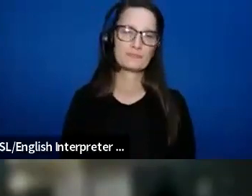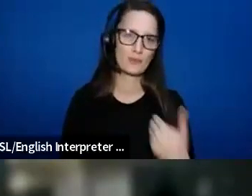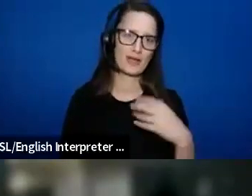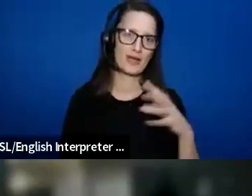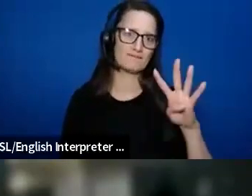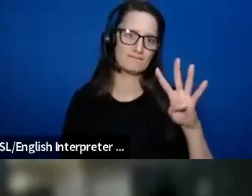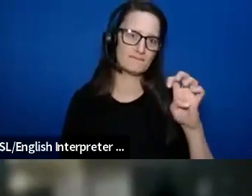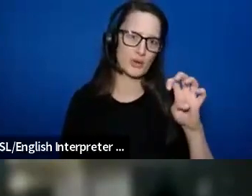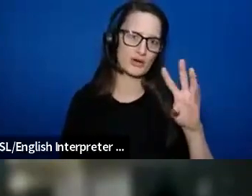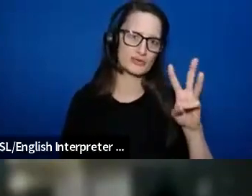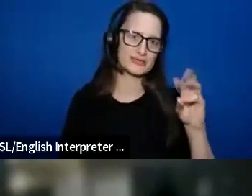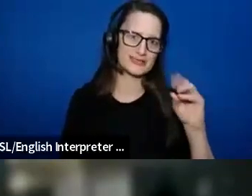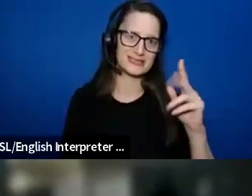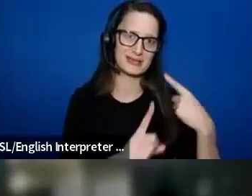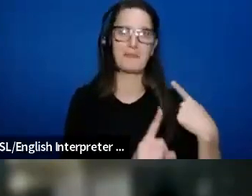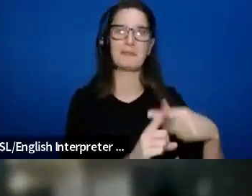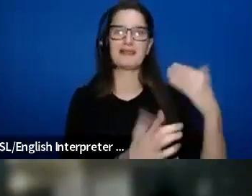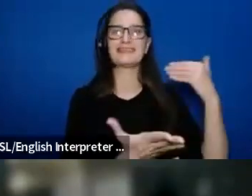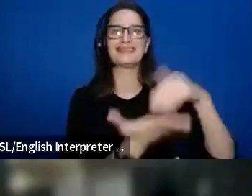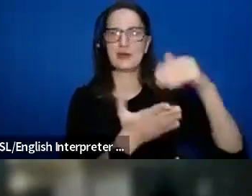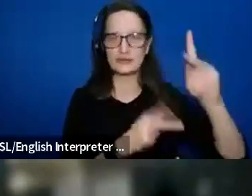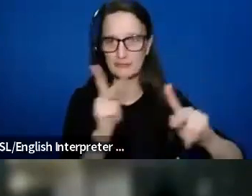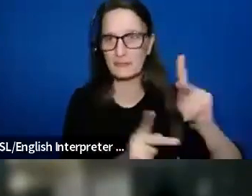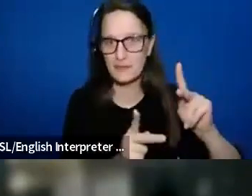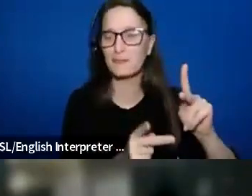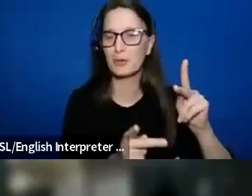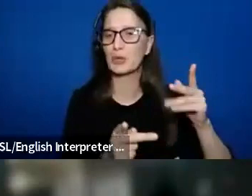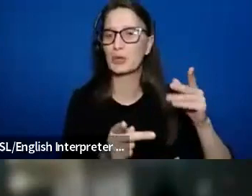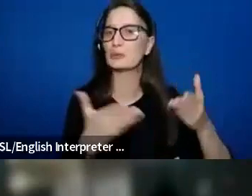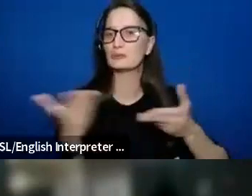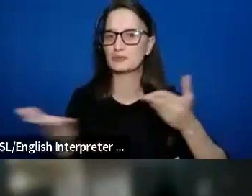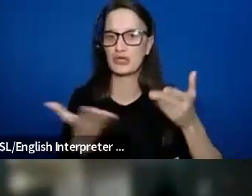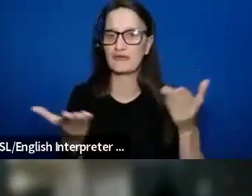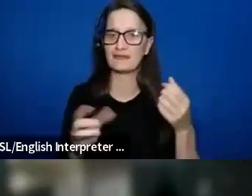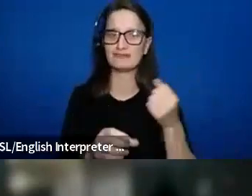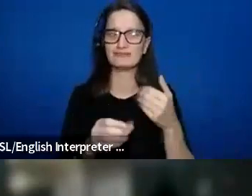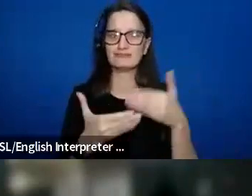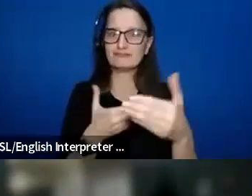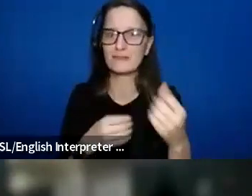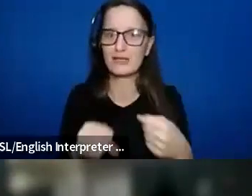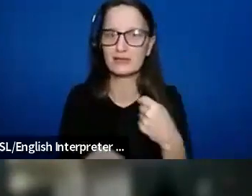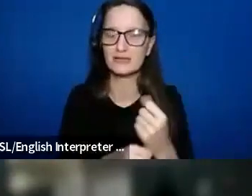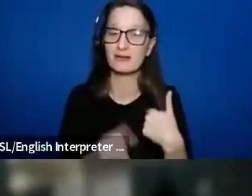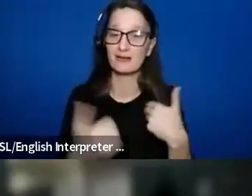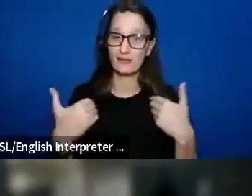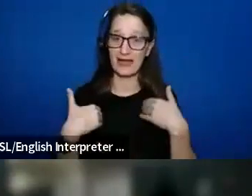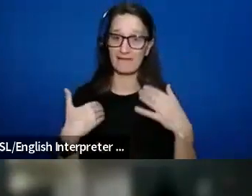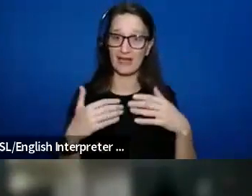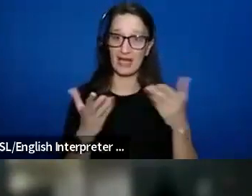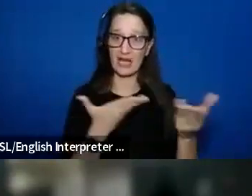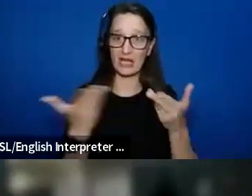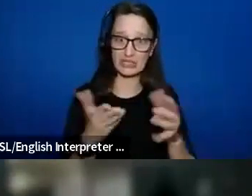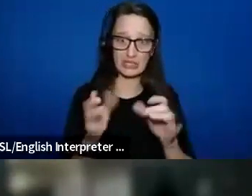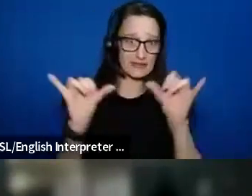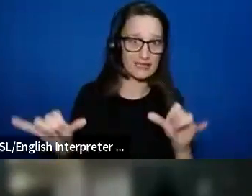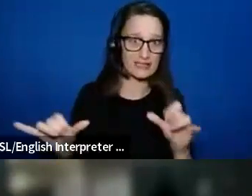460,000+ people in our system that I think we're looking at serving here in this upcoming year, and having a service system that's falling behind and being able to